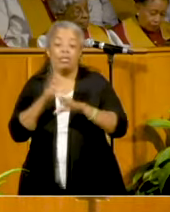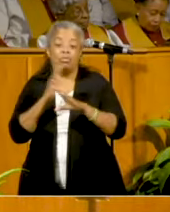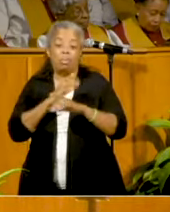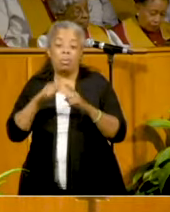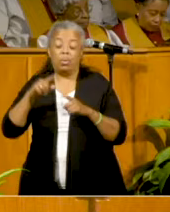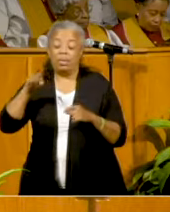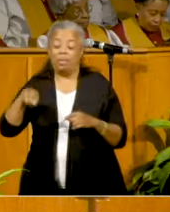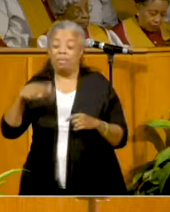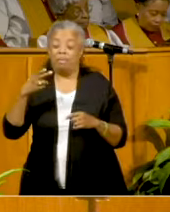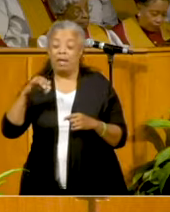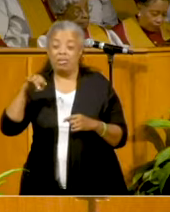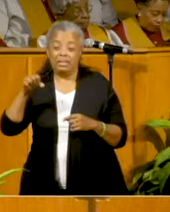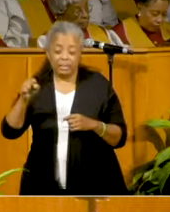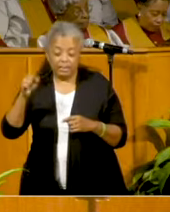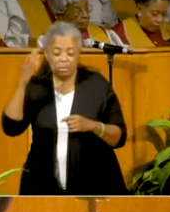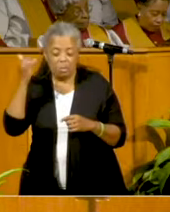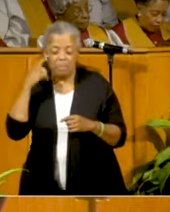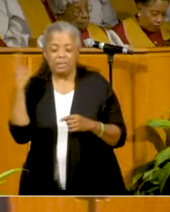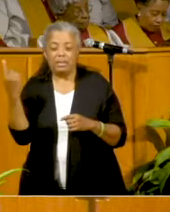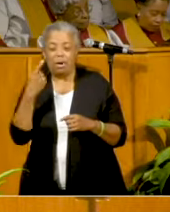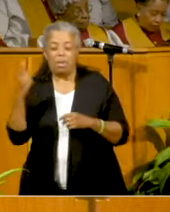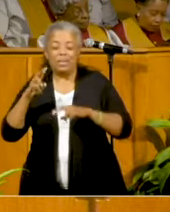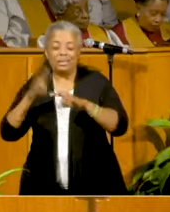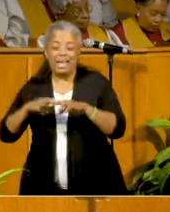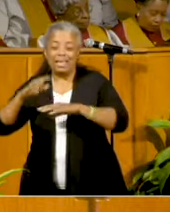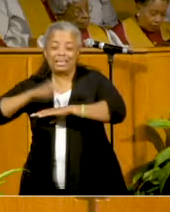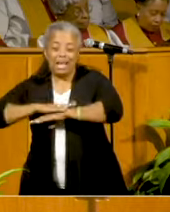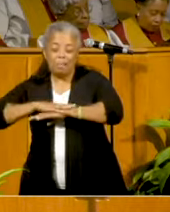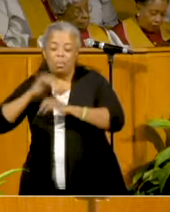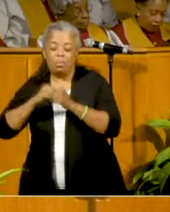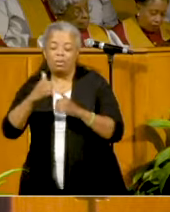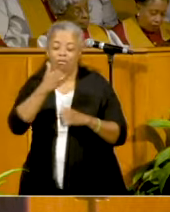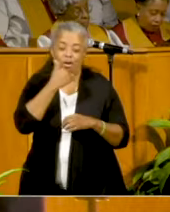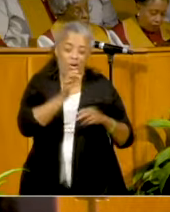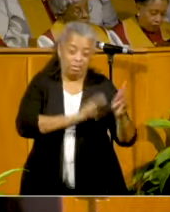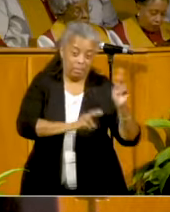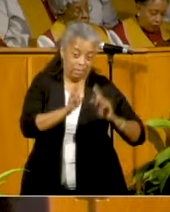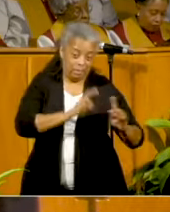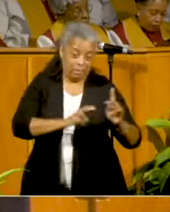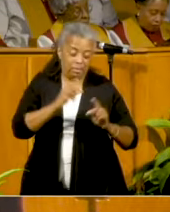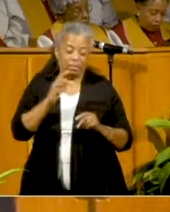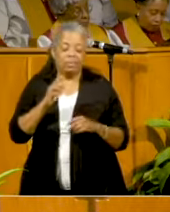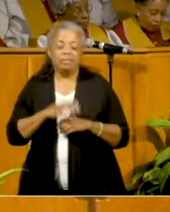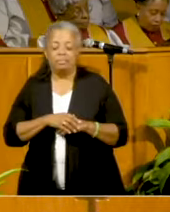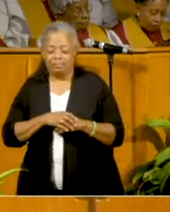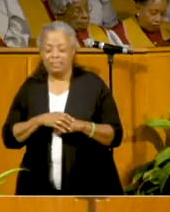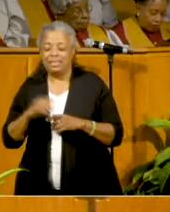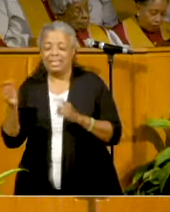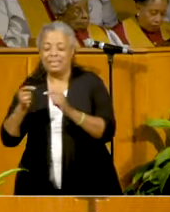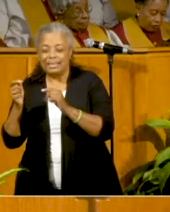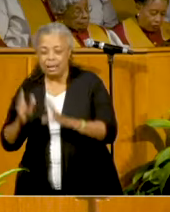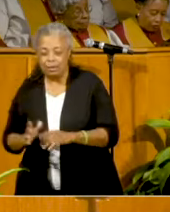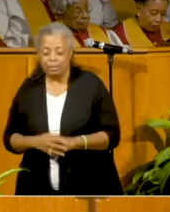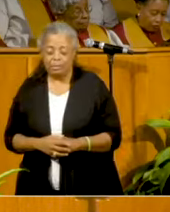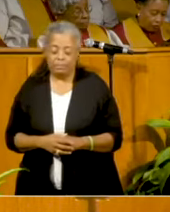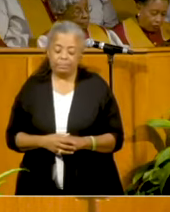the Pharisees because he always sat at the table with the wrong folk. Sinners,